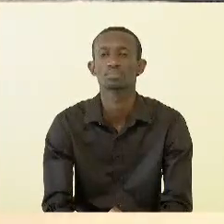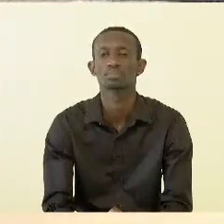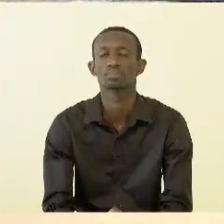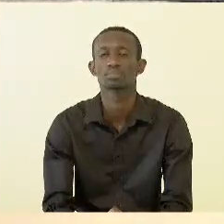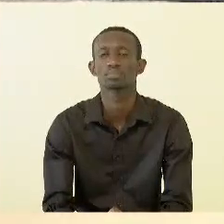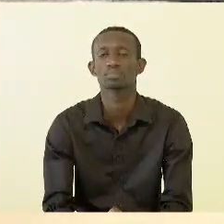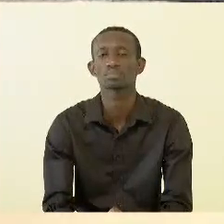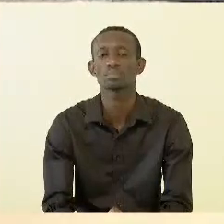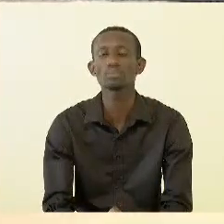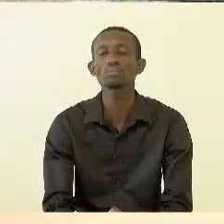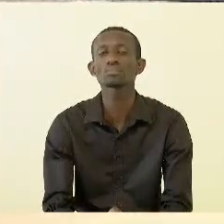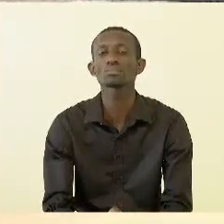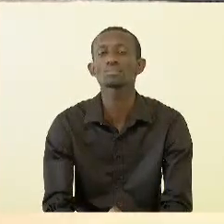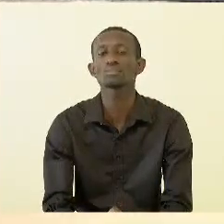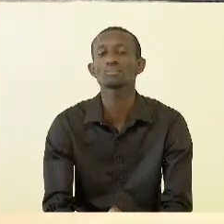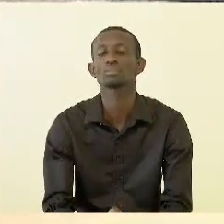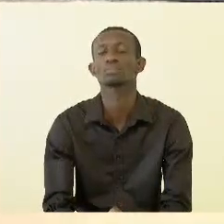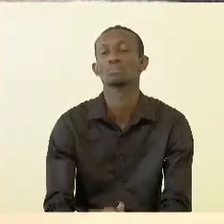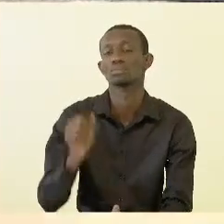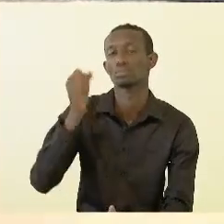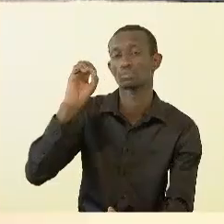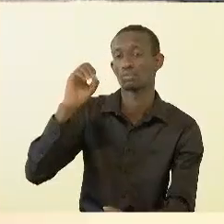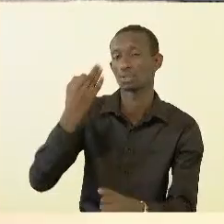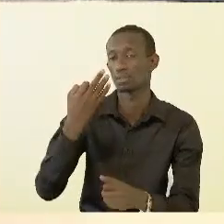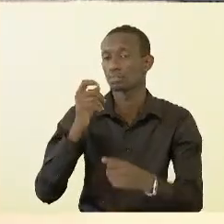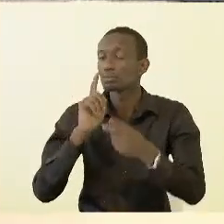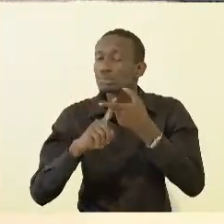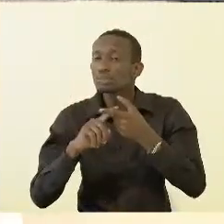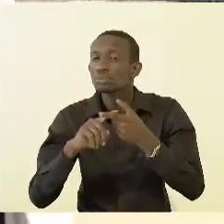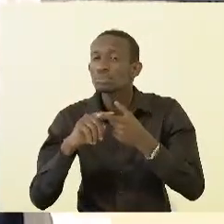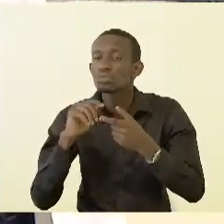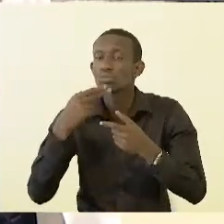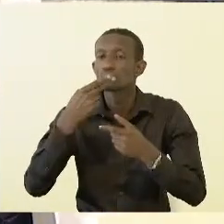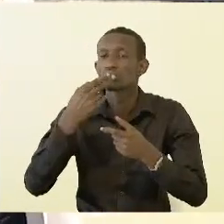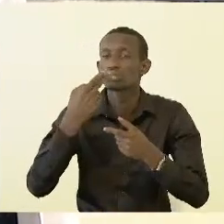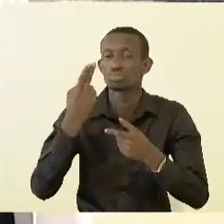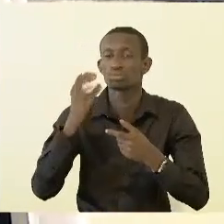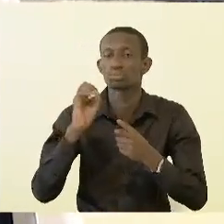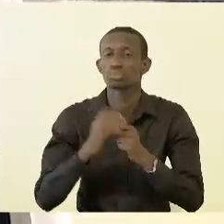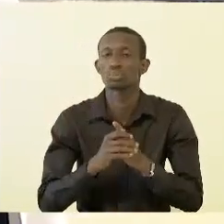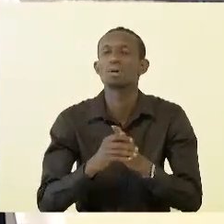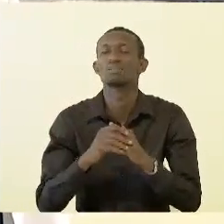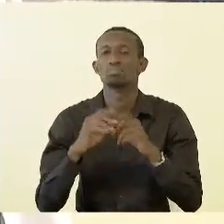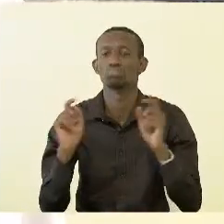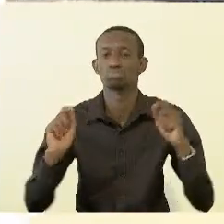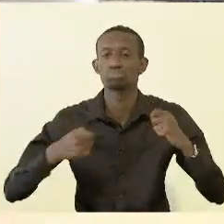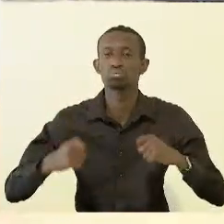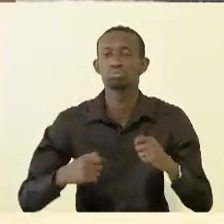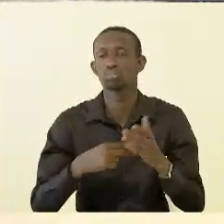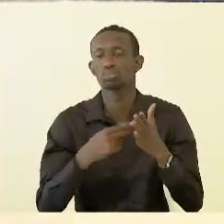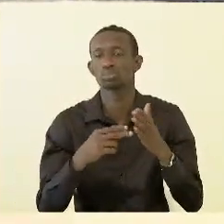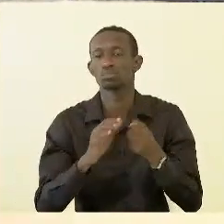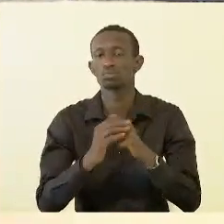sulfur trioxide reacts with the water to form the sulfuric acid. So, but